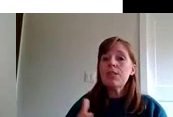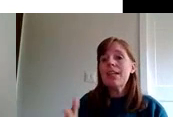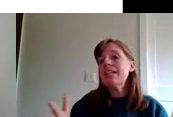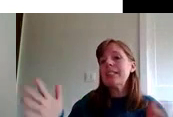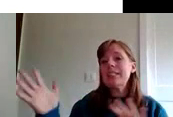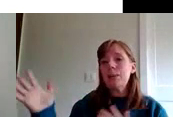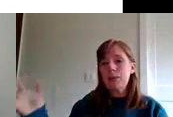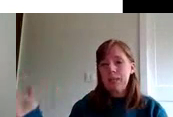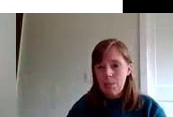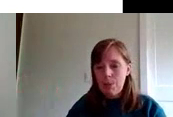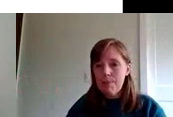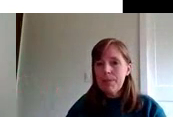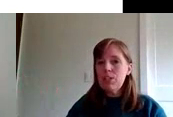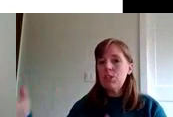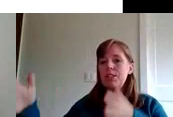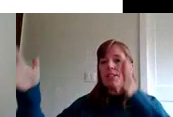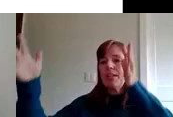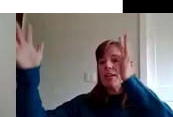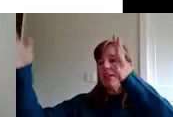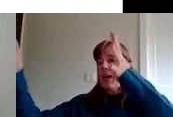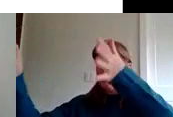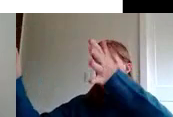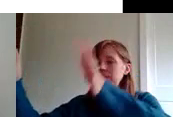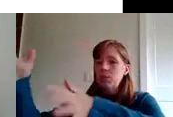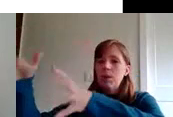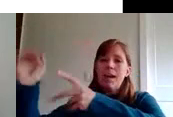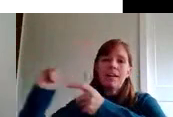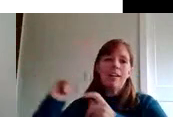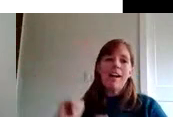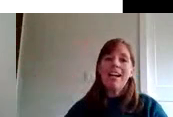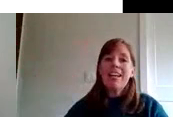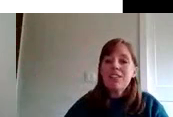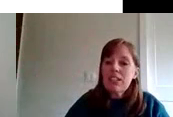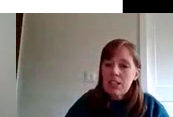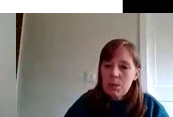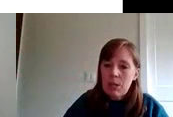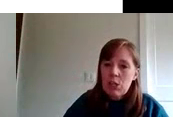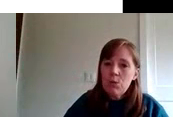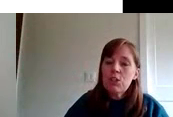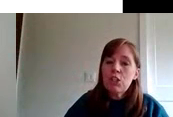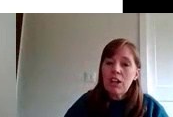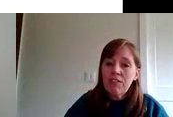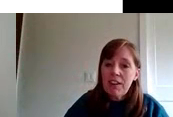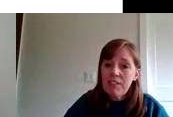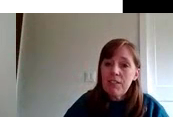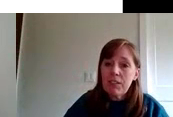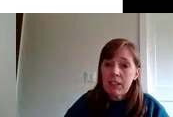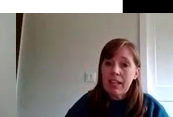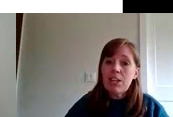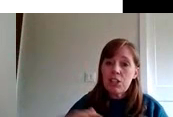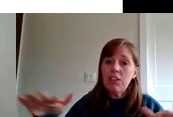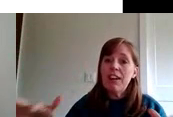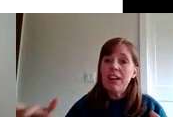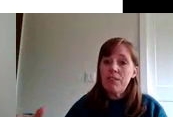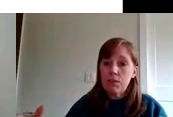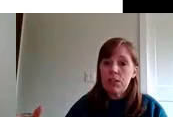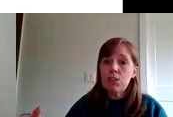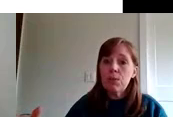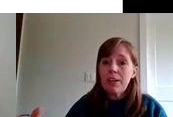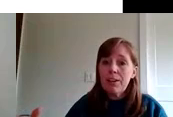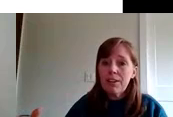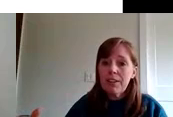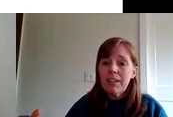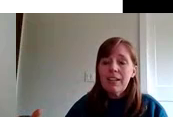computer and use that as a separate camera. So you can set it on top of a little rack. I even saw somebody use the shelf out of a glass shelf out